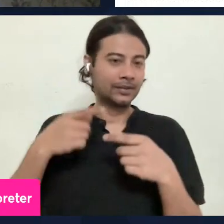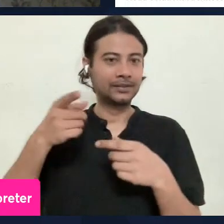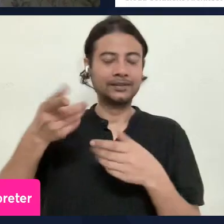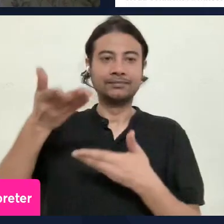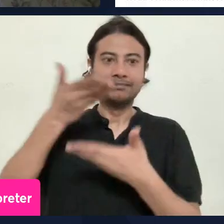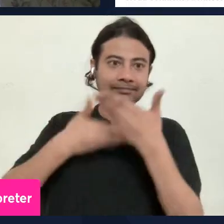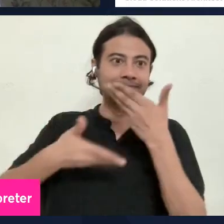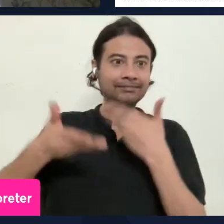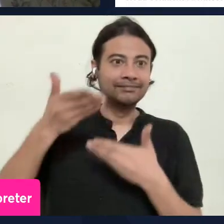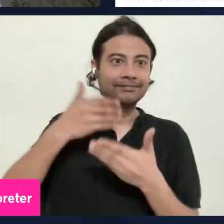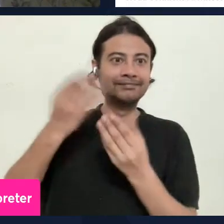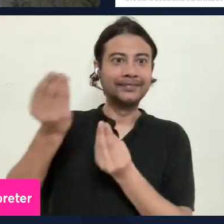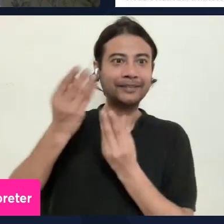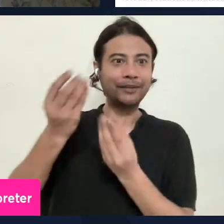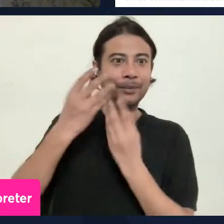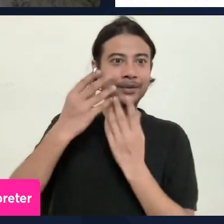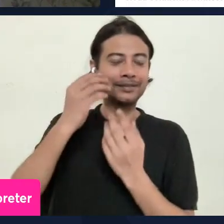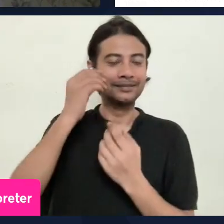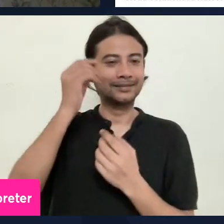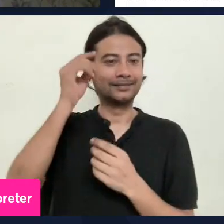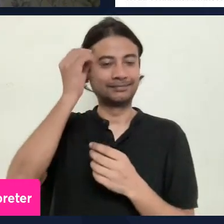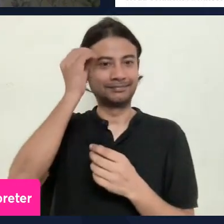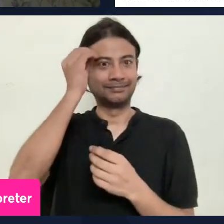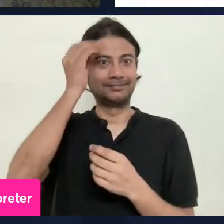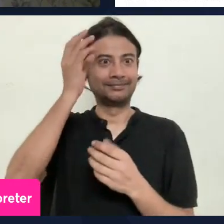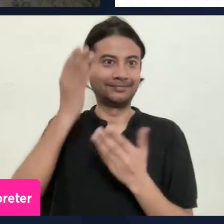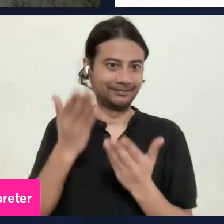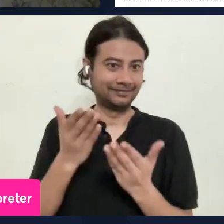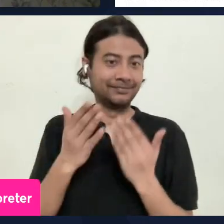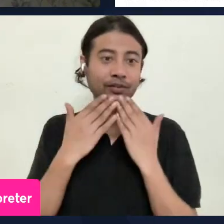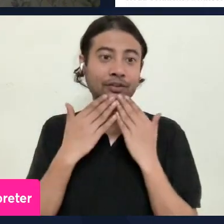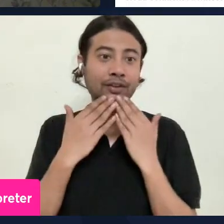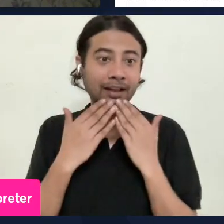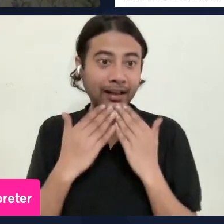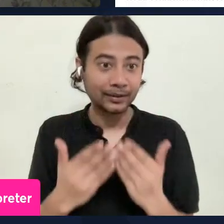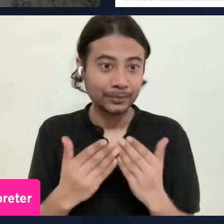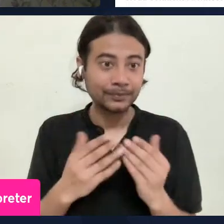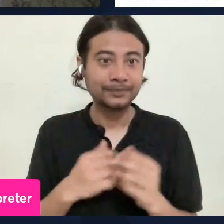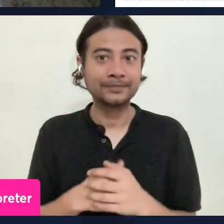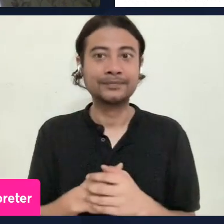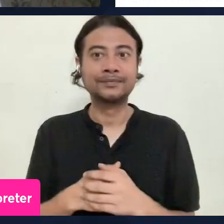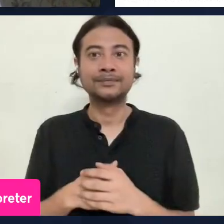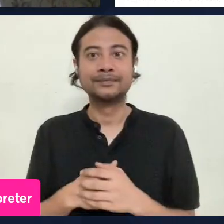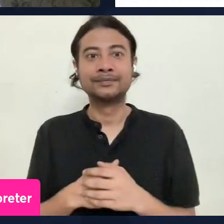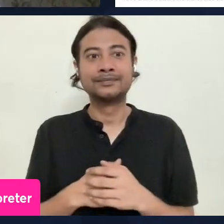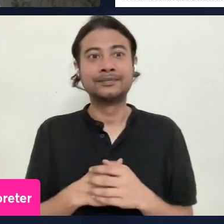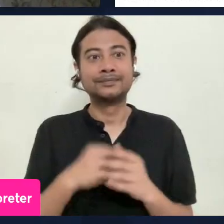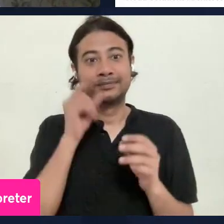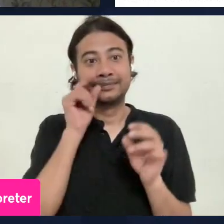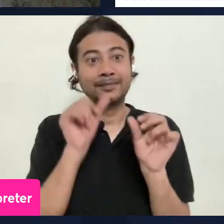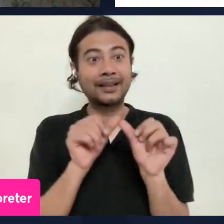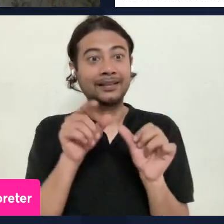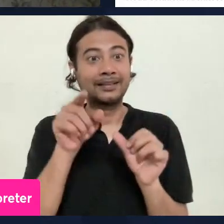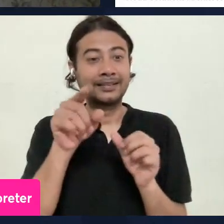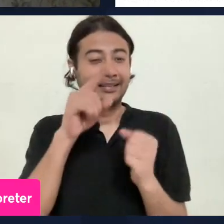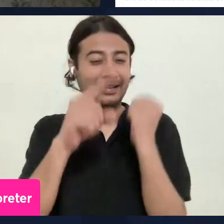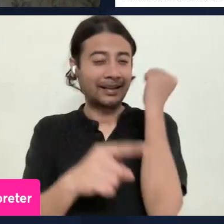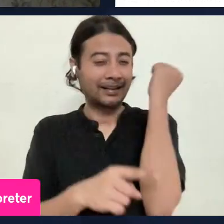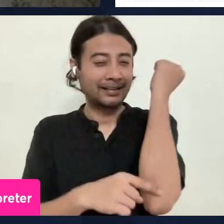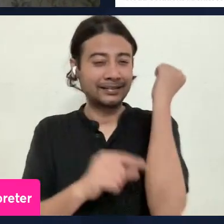in. So thank you for that. And would you like to give any ending note before we actually end the